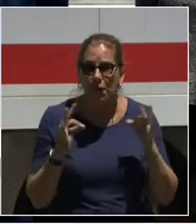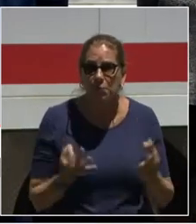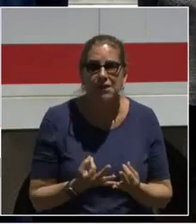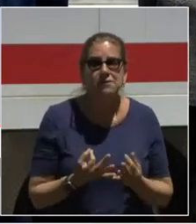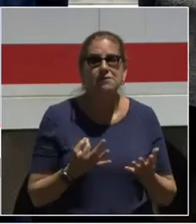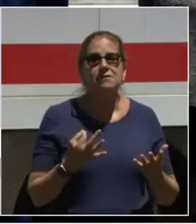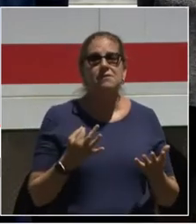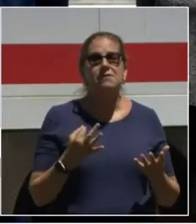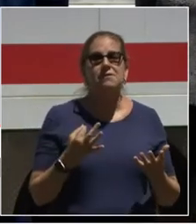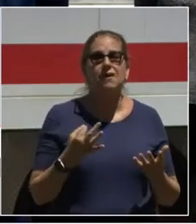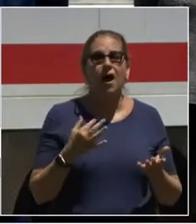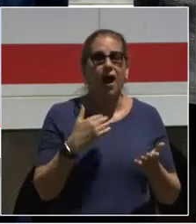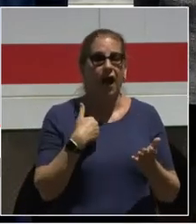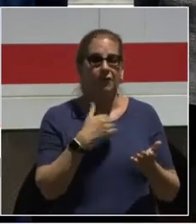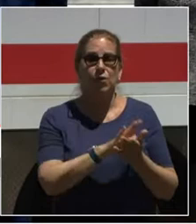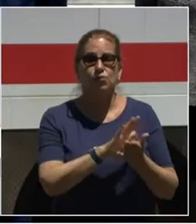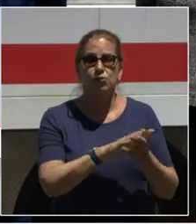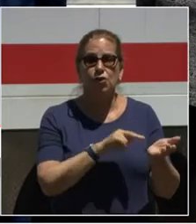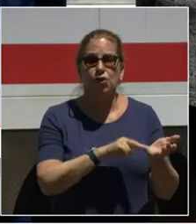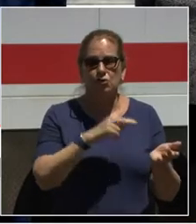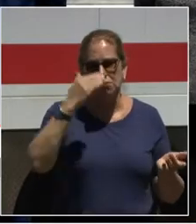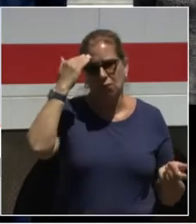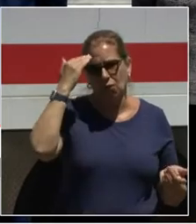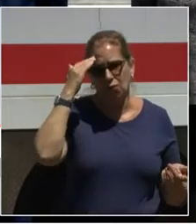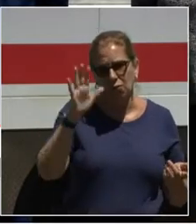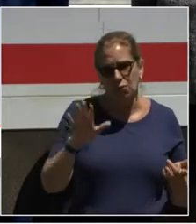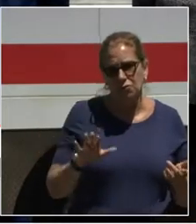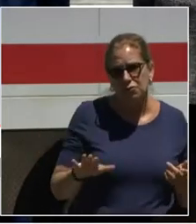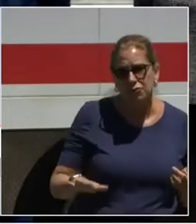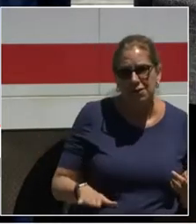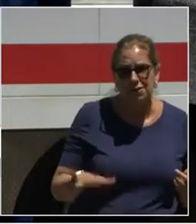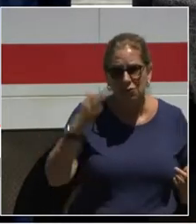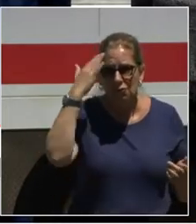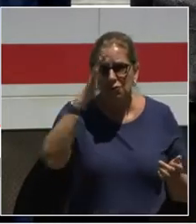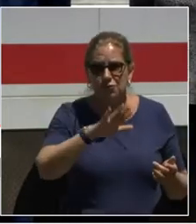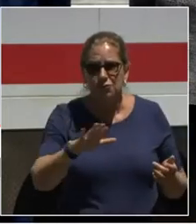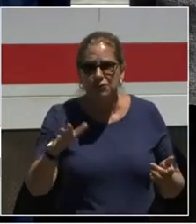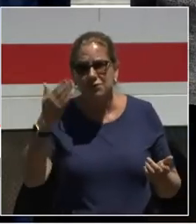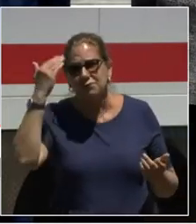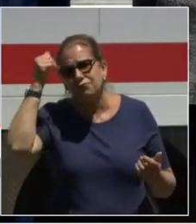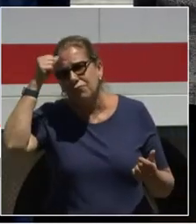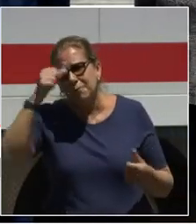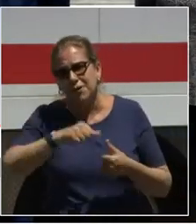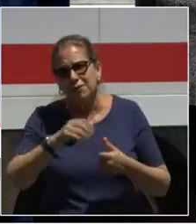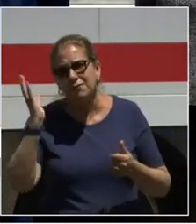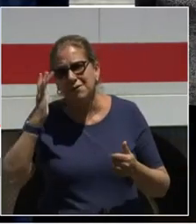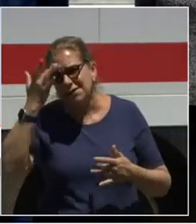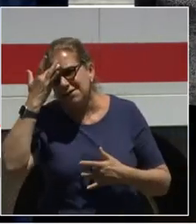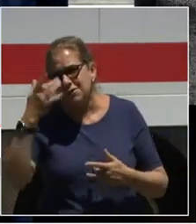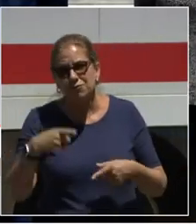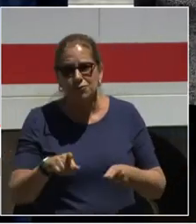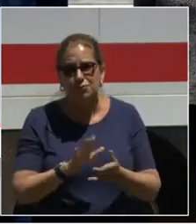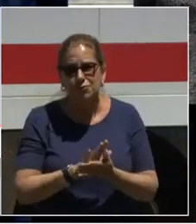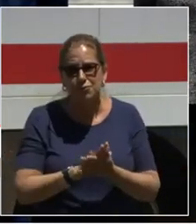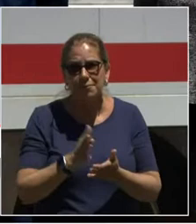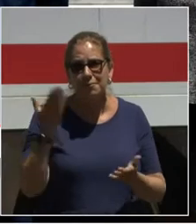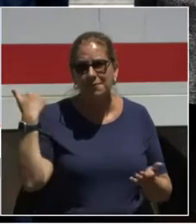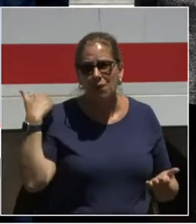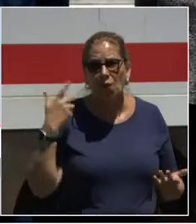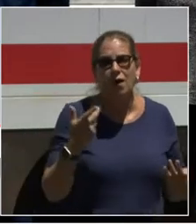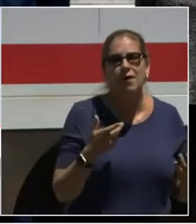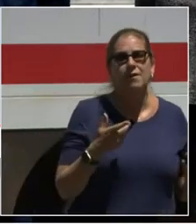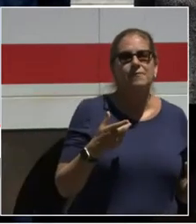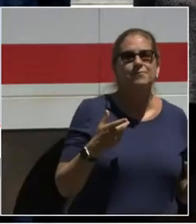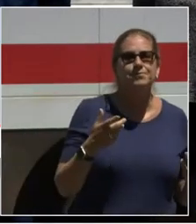what to do if your child becomes sick during the school day. Pediatricians are waiting for your call. They know that